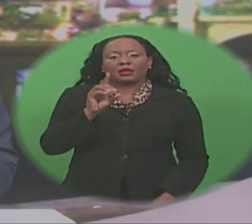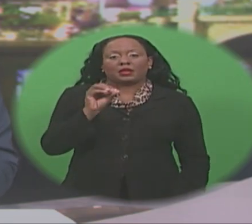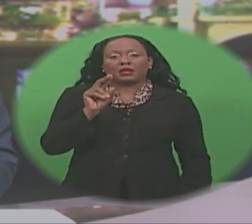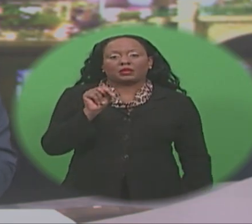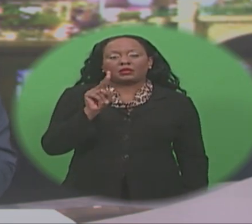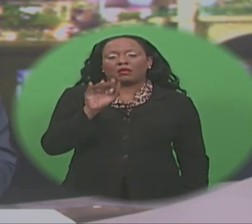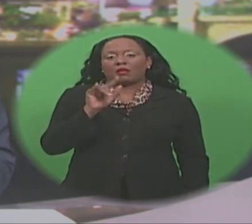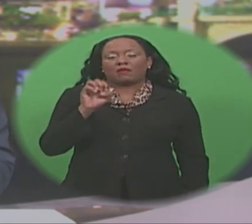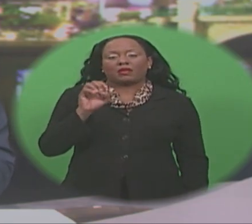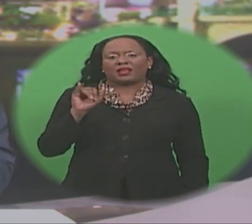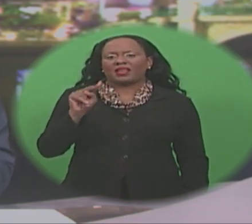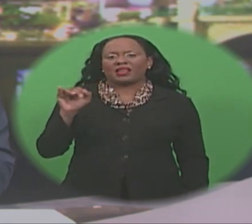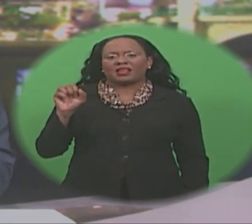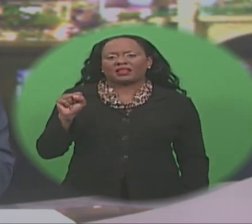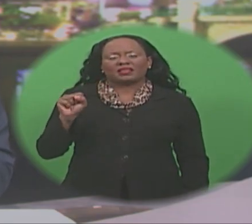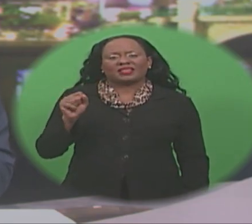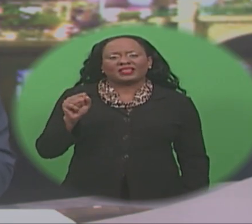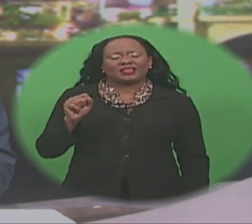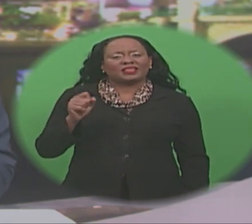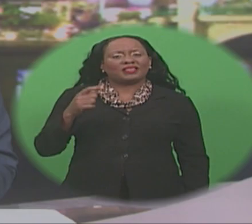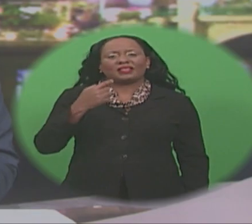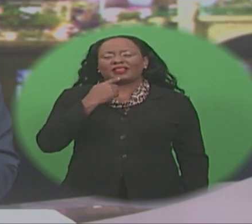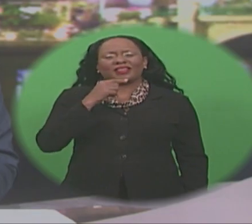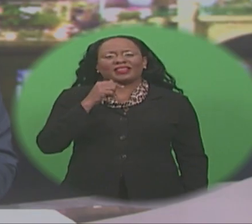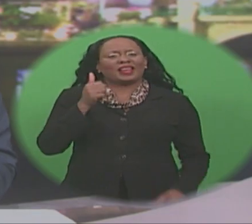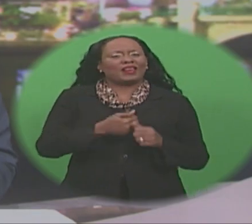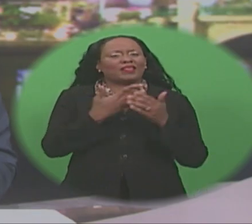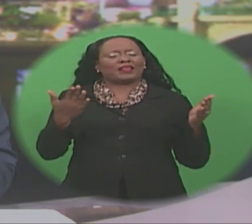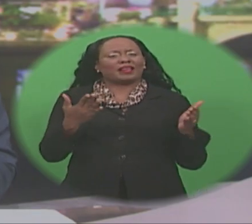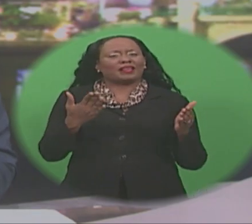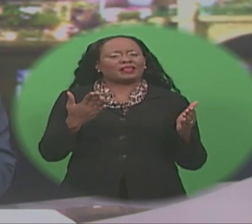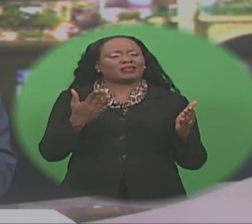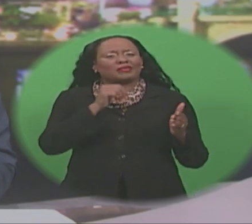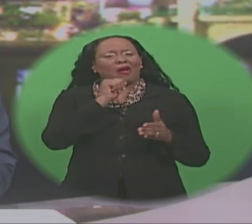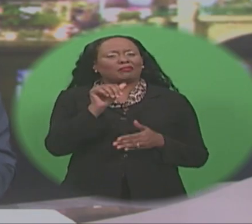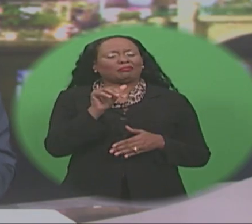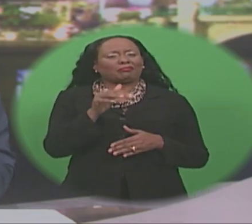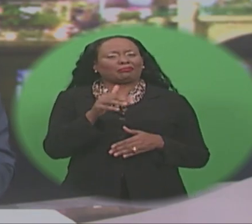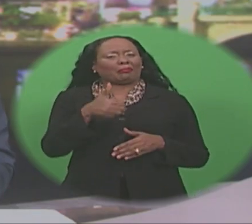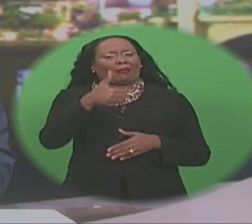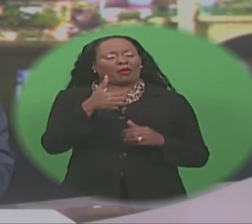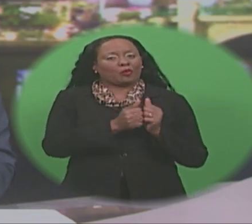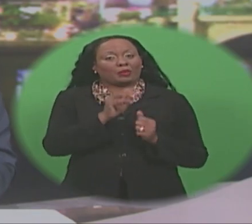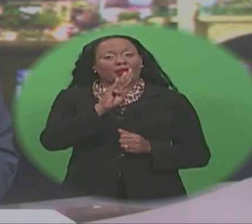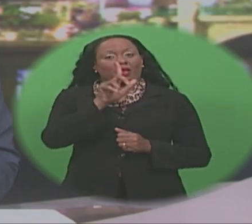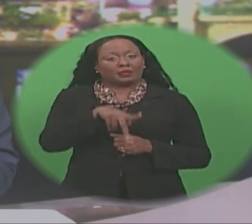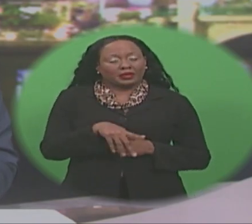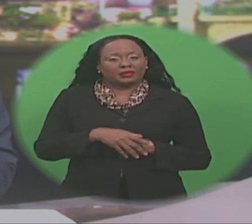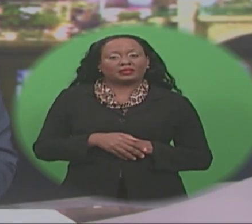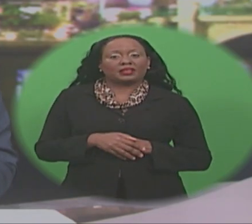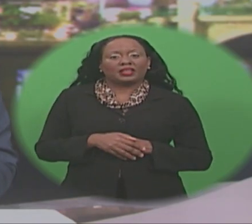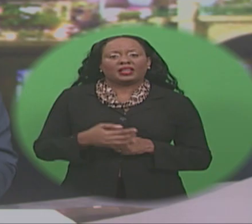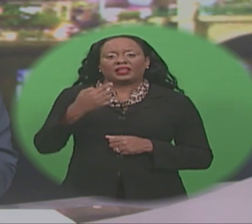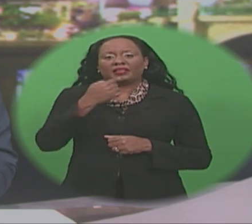convinced that all is well within the Barbados Labour Party. Speaking at the launch of the St. James Central Constituency Office, Mr.